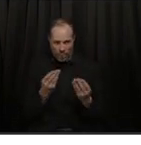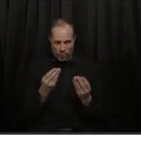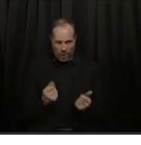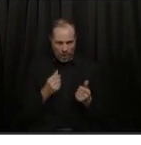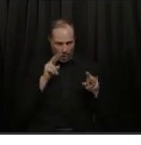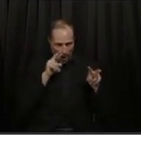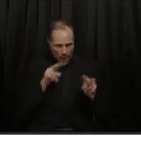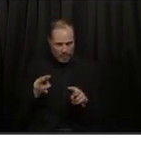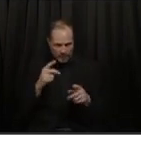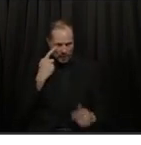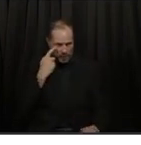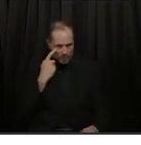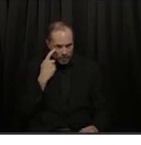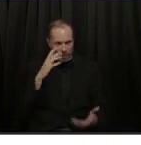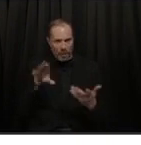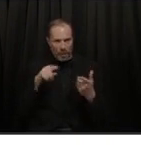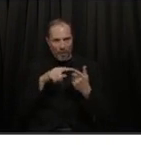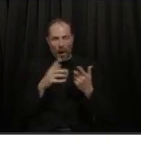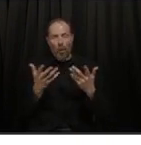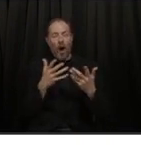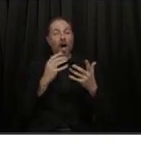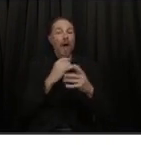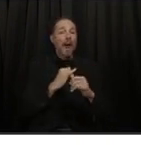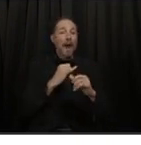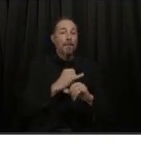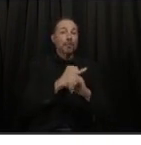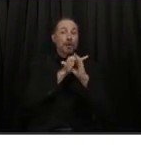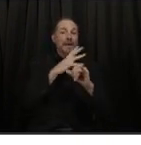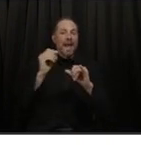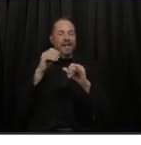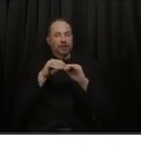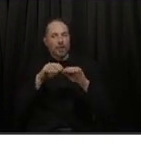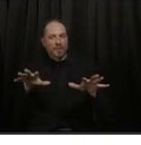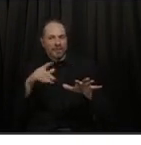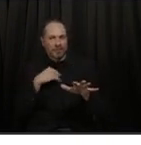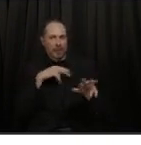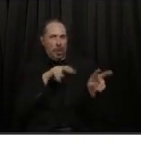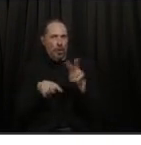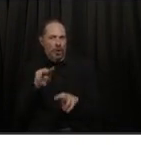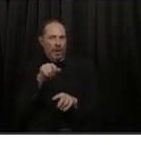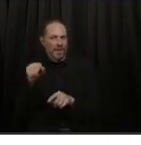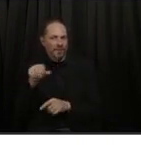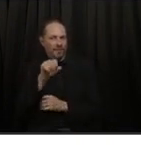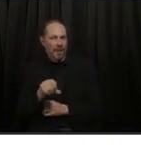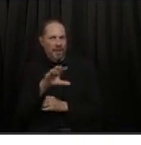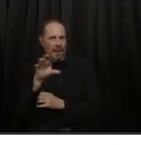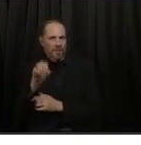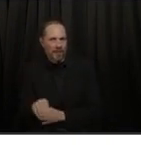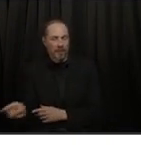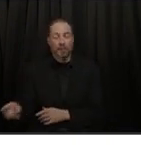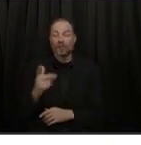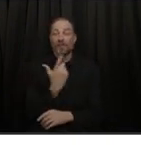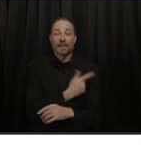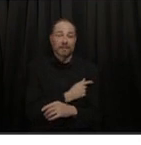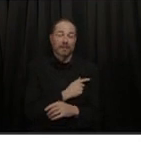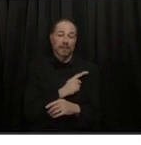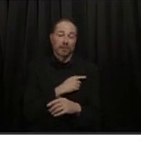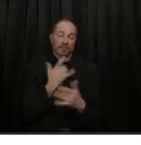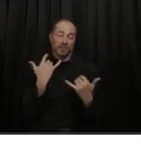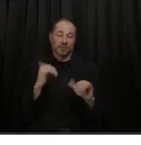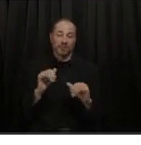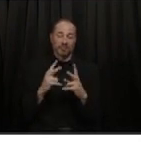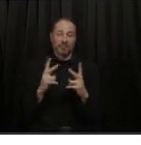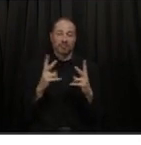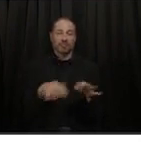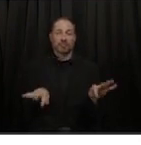what immunity and transmissibility is looking like in South Africa. Vaccination remains critically important. WHO